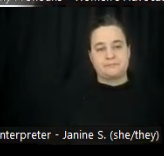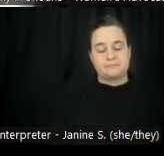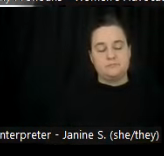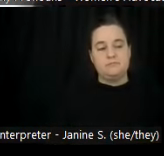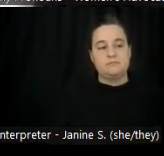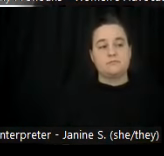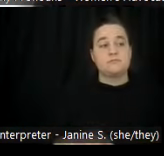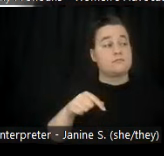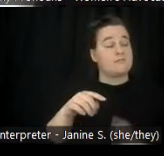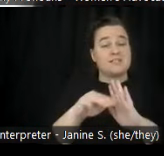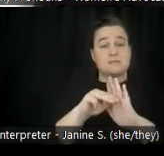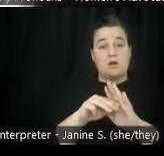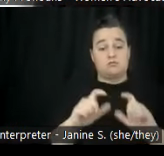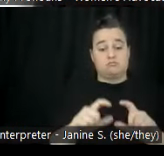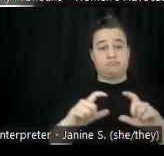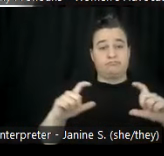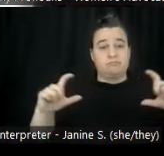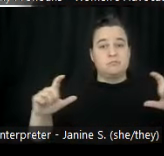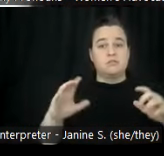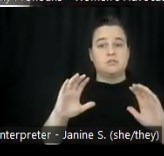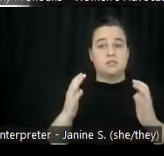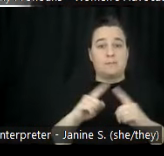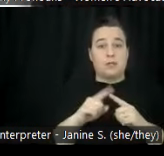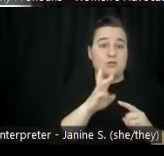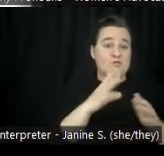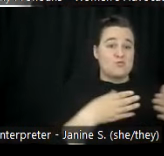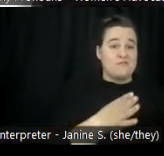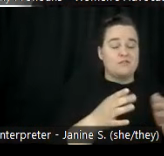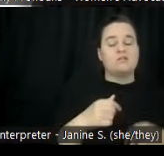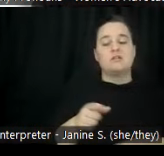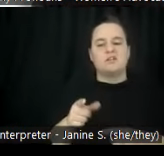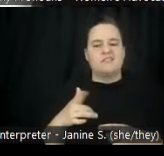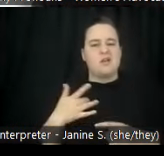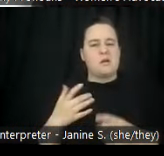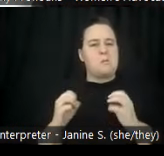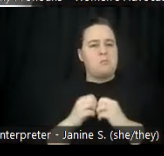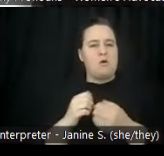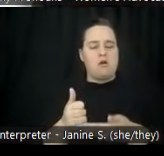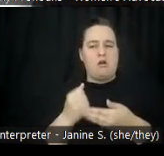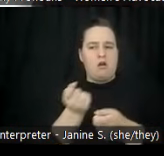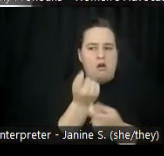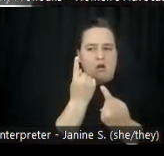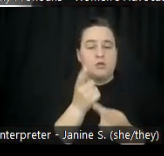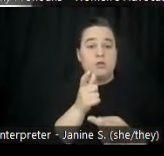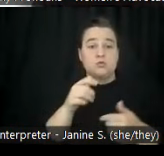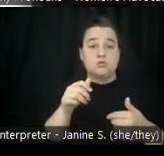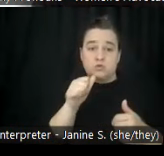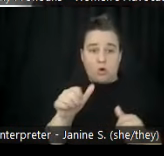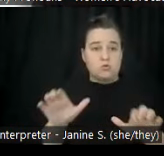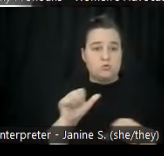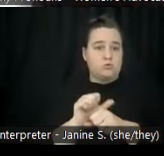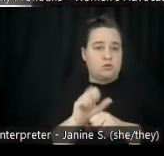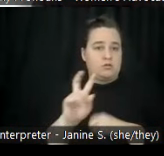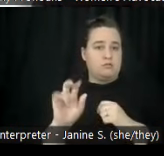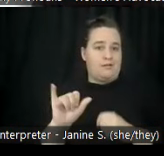this model versus the one with the river might be a little bit more helpful for people who don't already do prevention for their job.